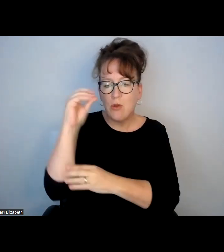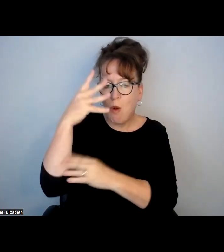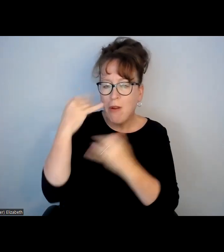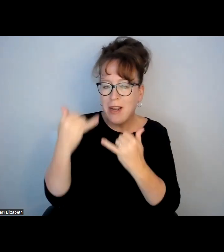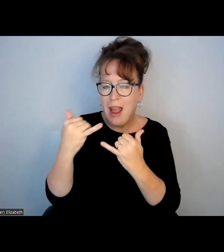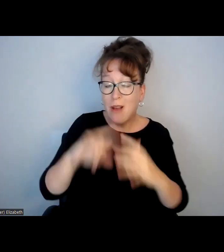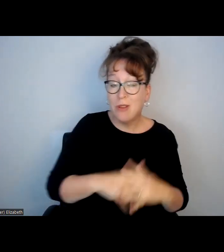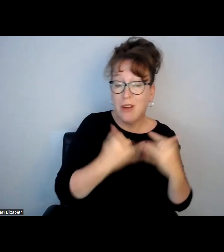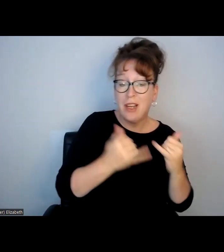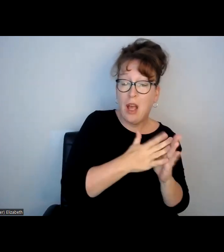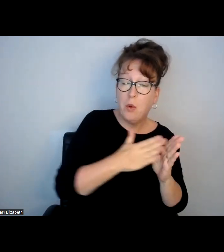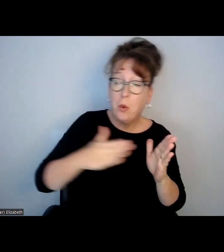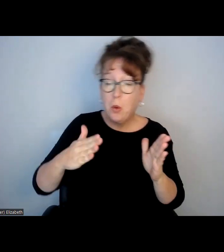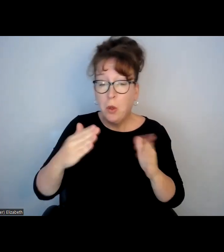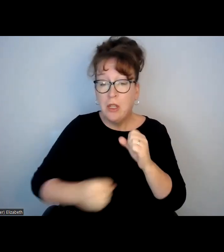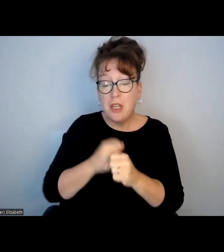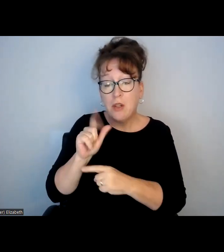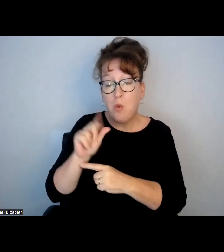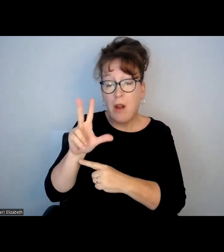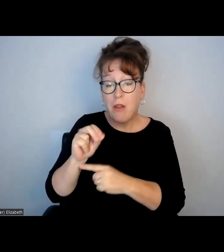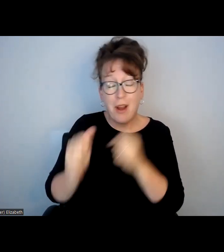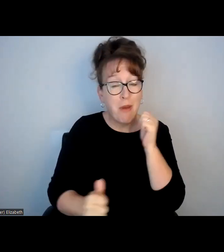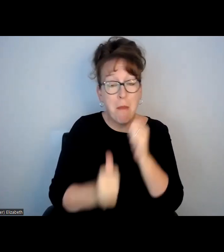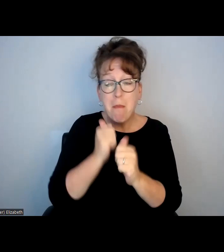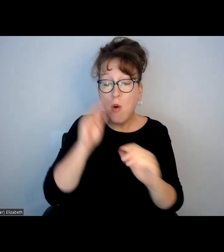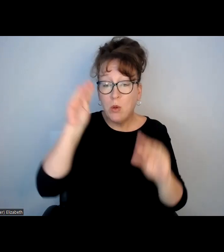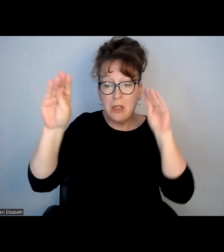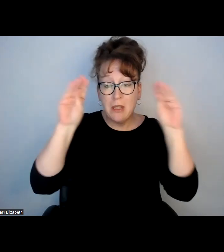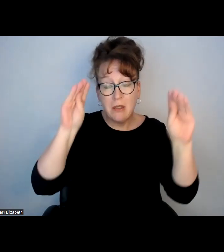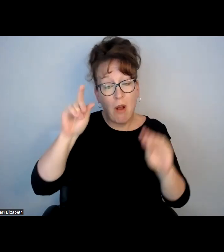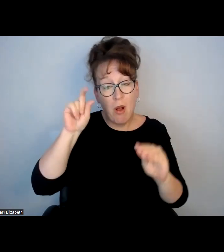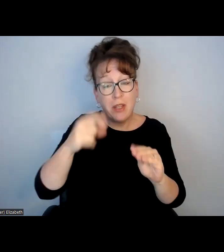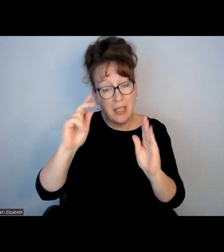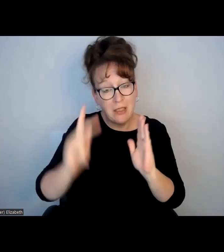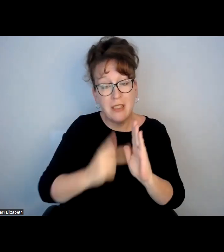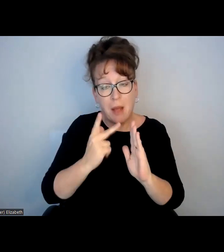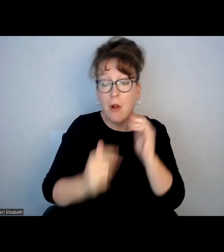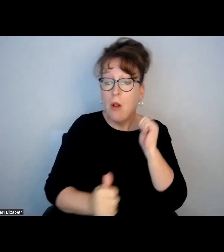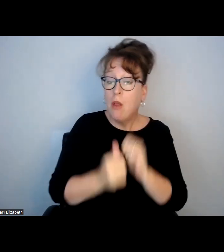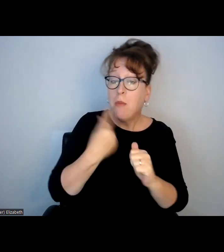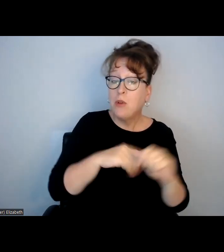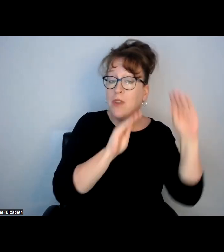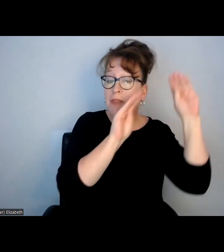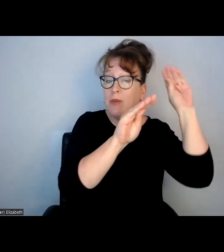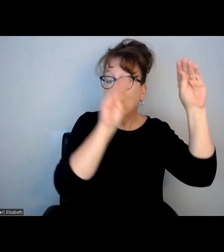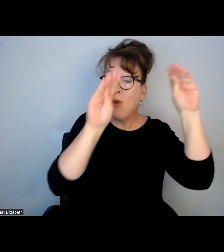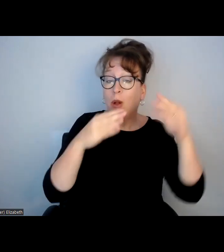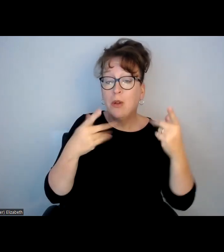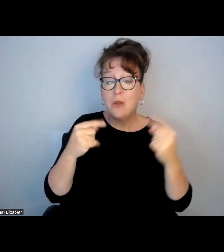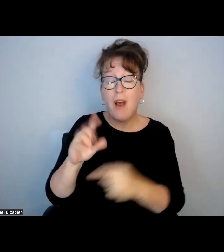as the most amount that we've ever installed in 1 year. So the most we've ever installed in 1 year is about 600 megawatts. We have to do that